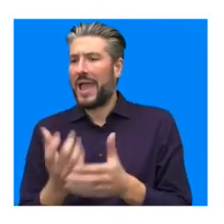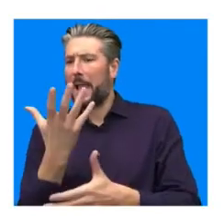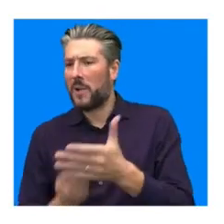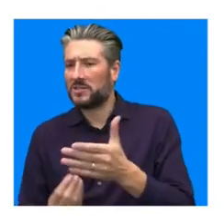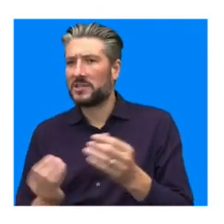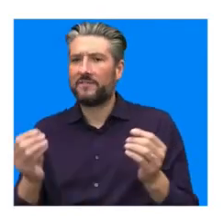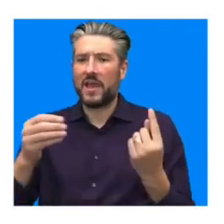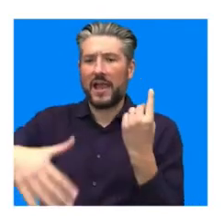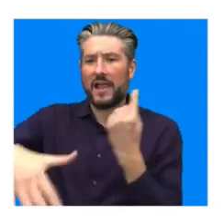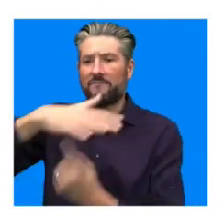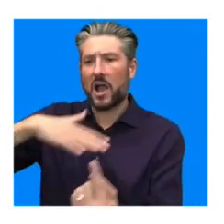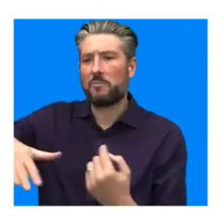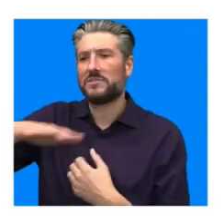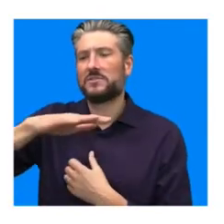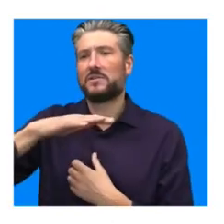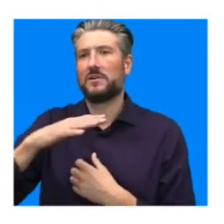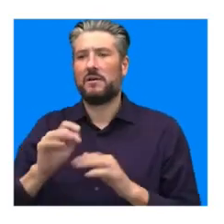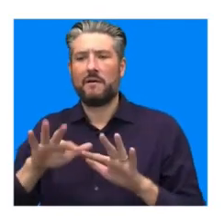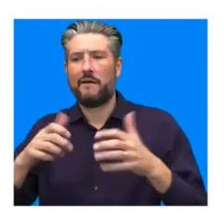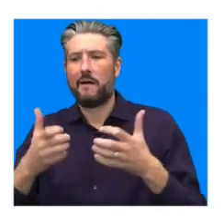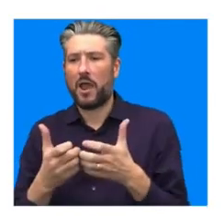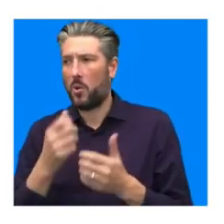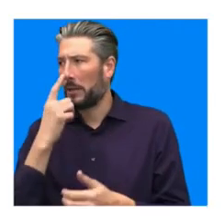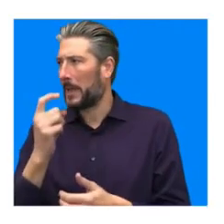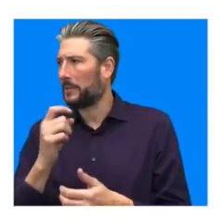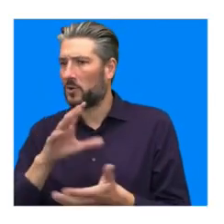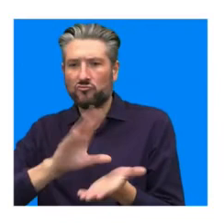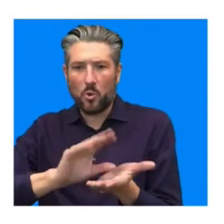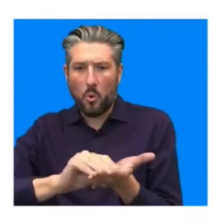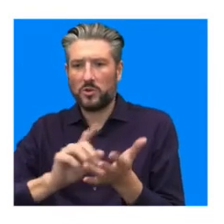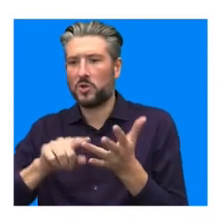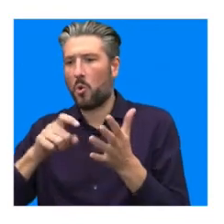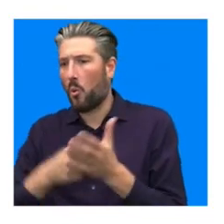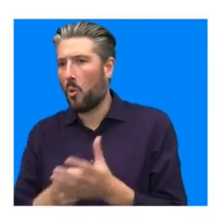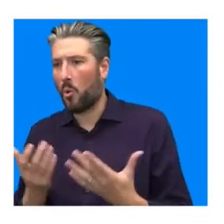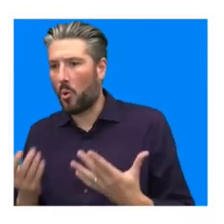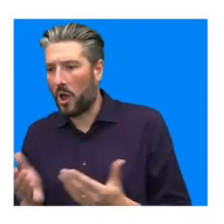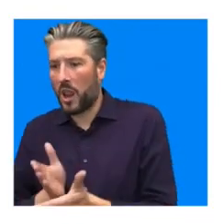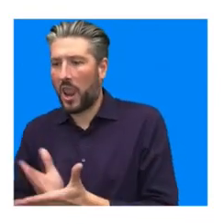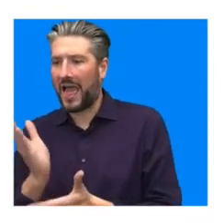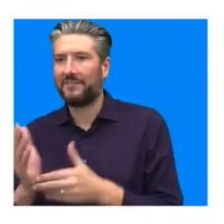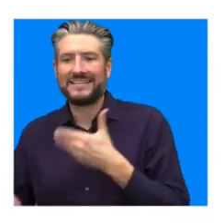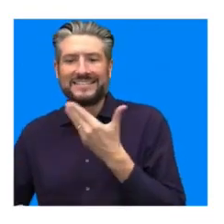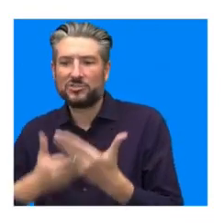through recorded or even live description. We're absolutely looking at